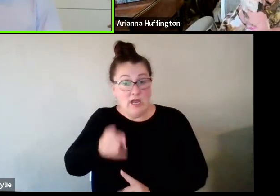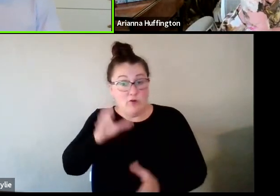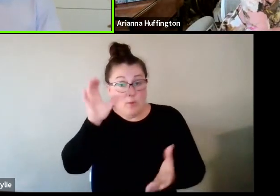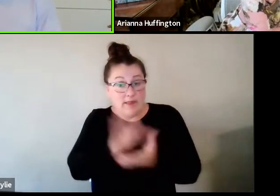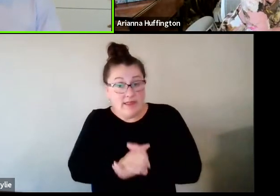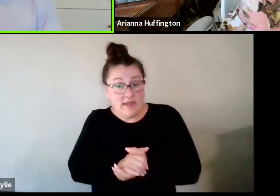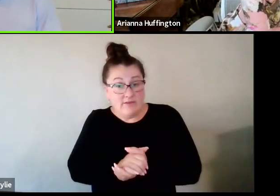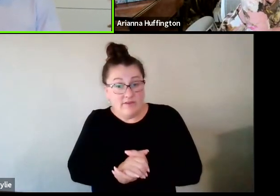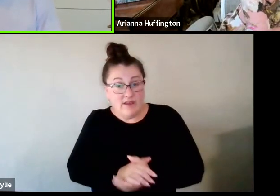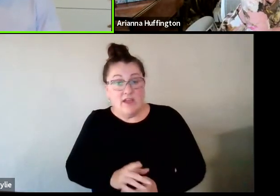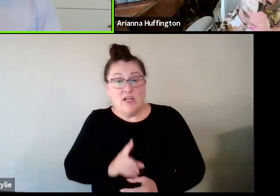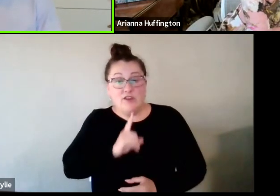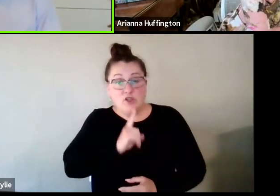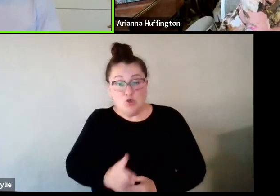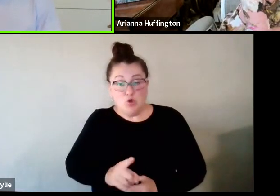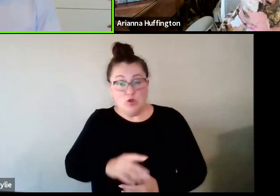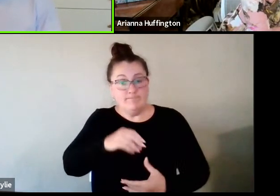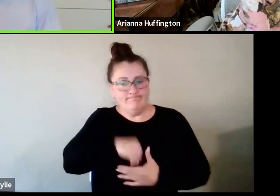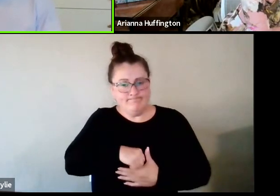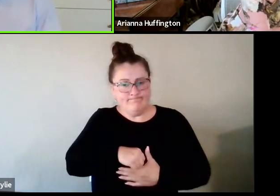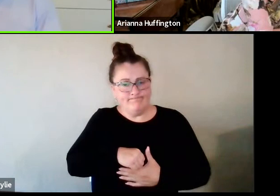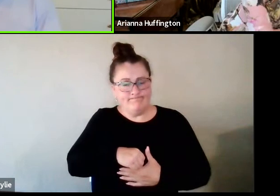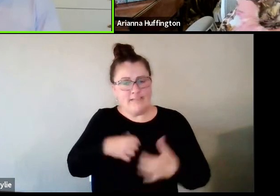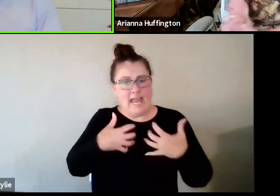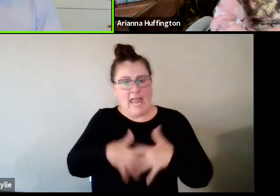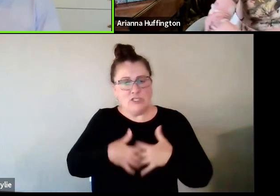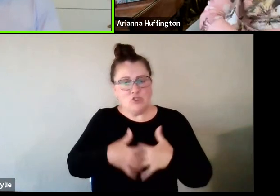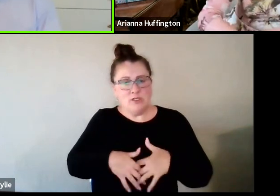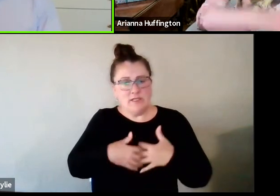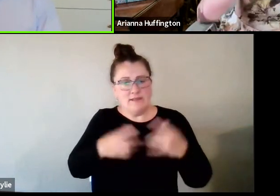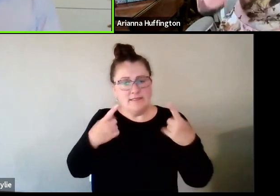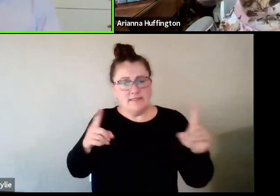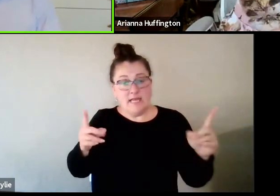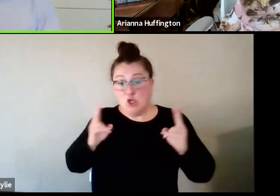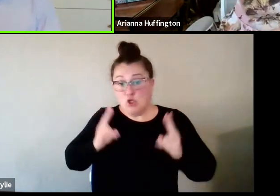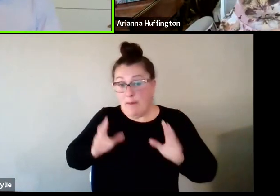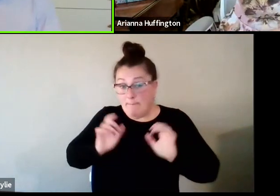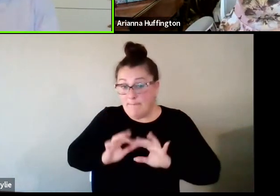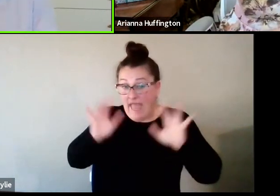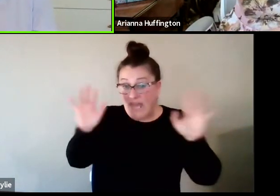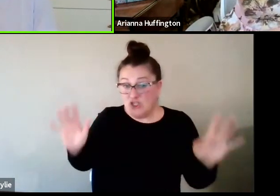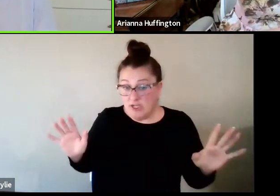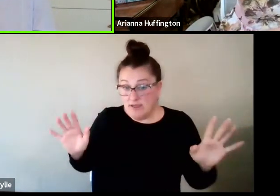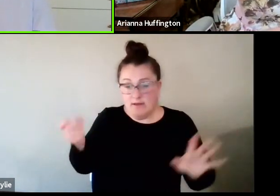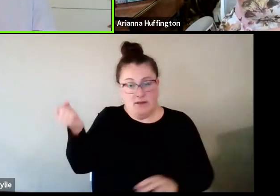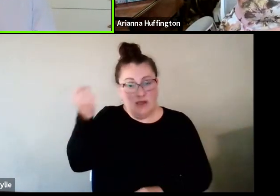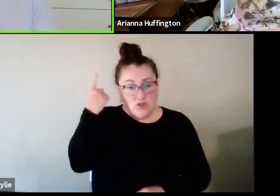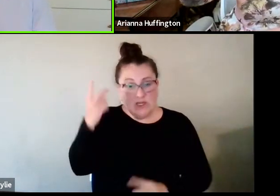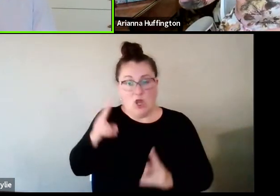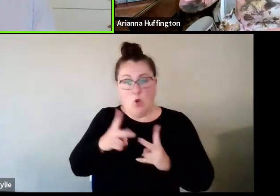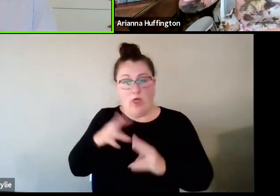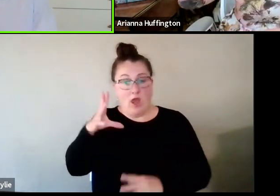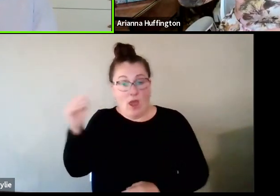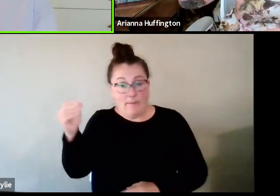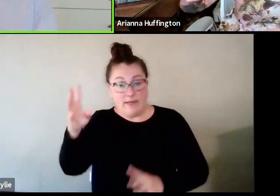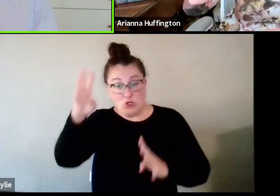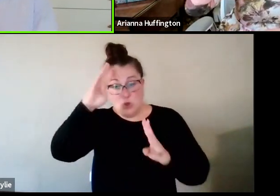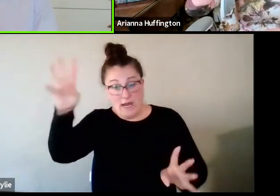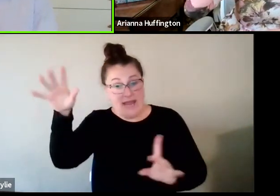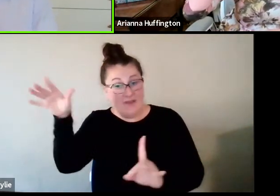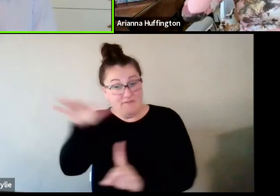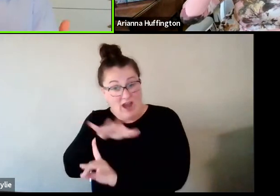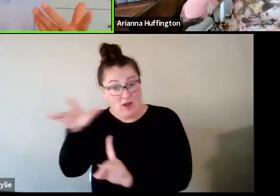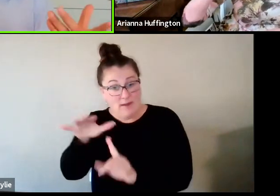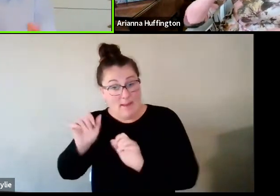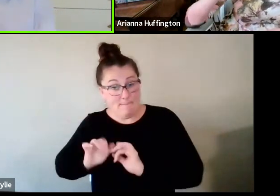true engine of success is human magic, you need to understand whether the company is creating that environment that can unleash